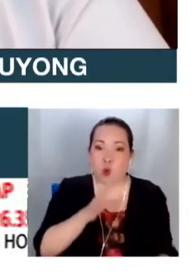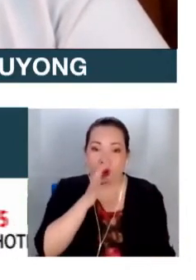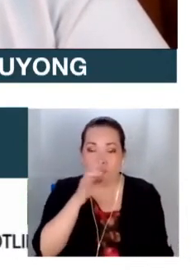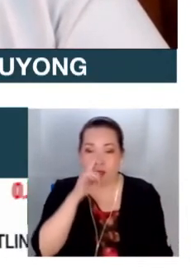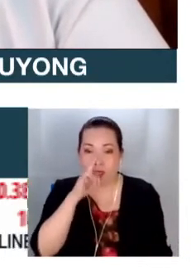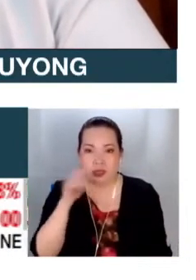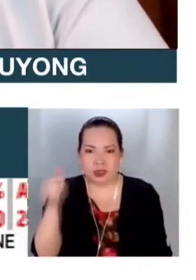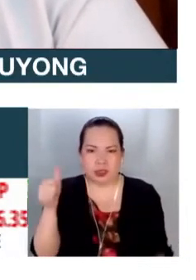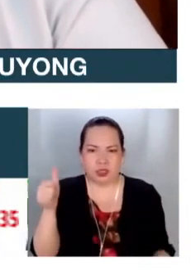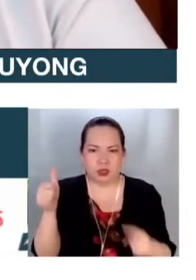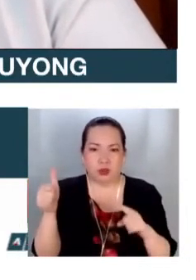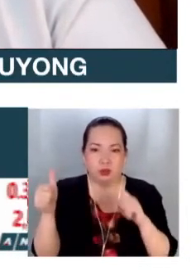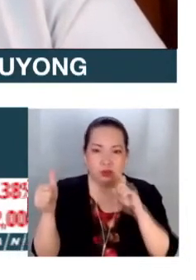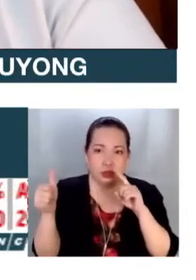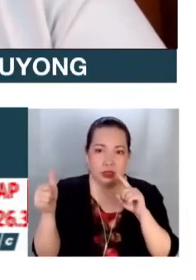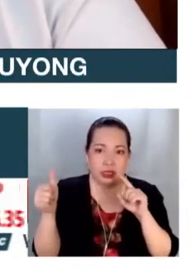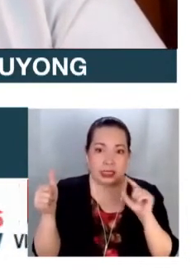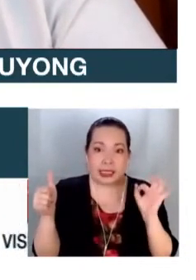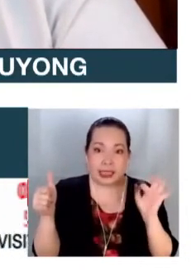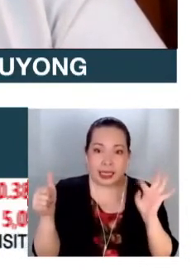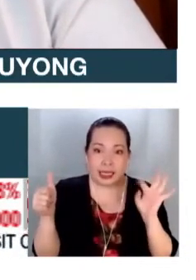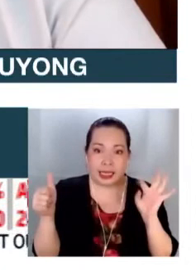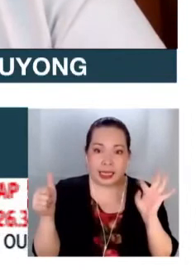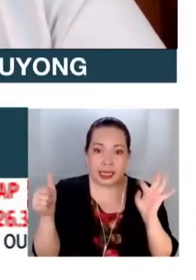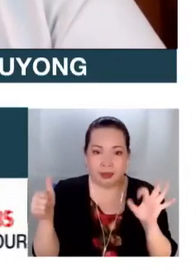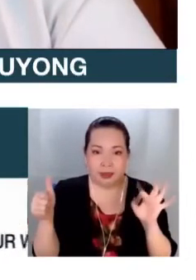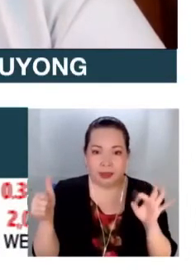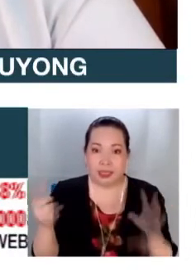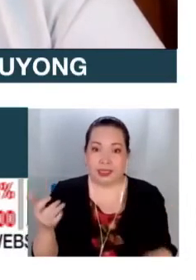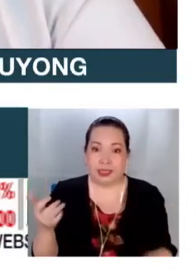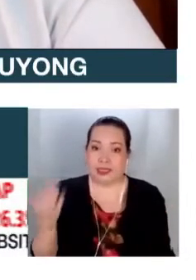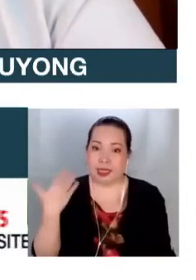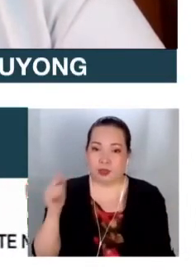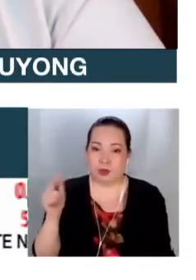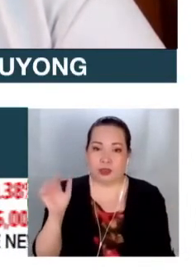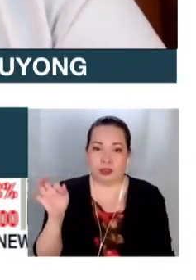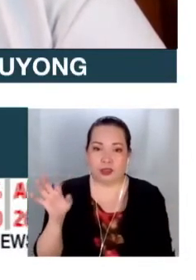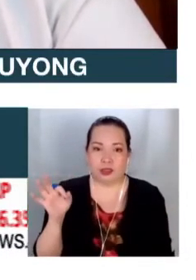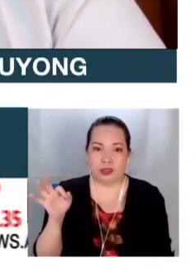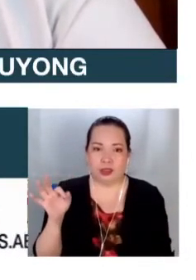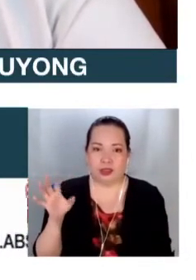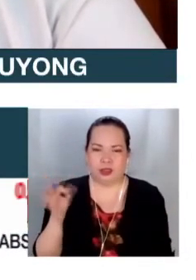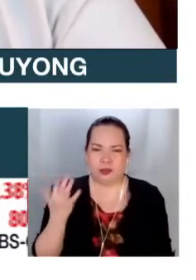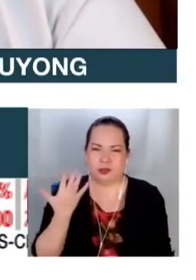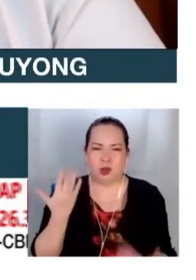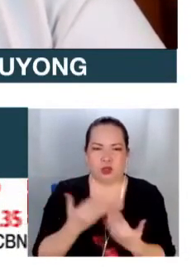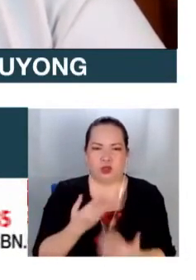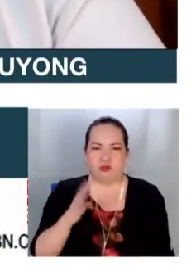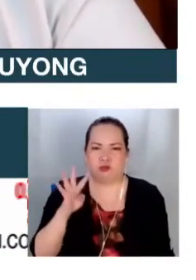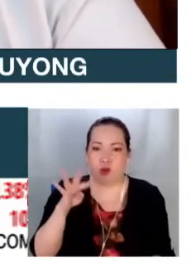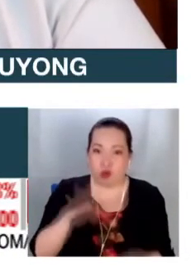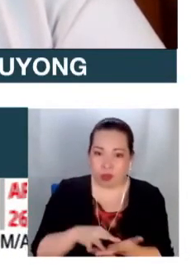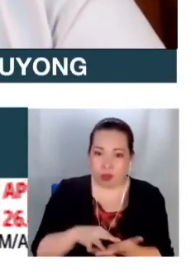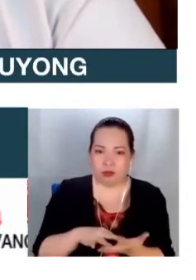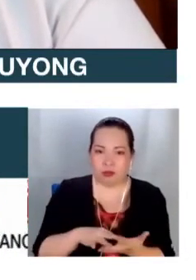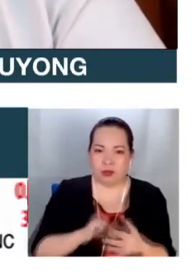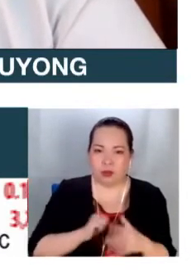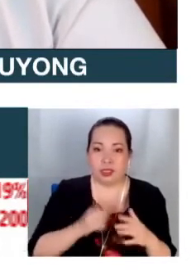19 in 2019. I think it's a little over 4,000. And then that's followed by